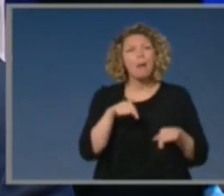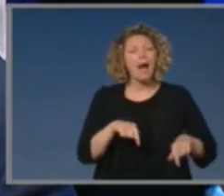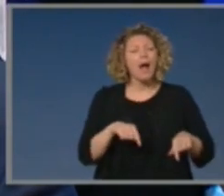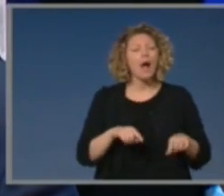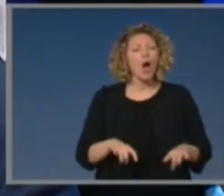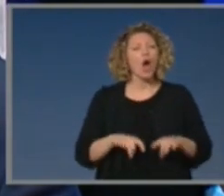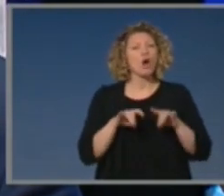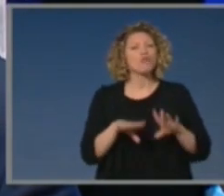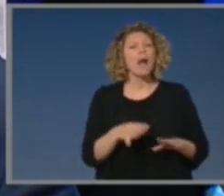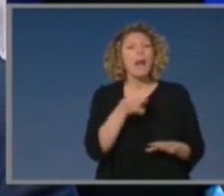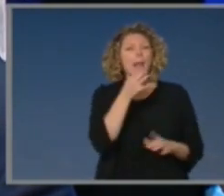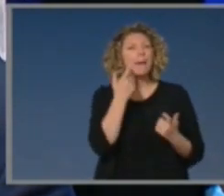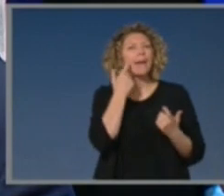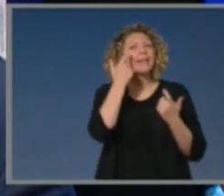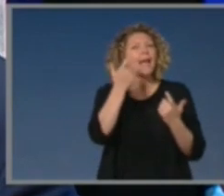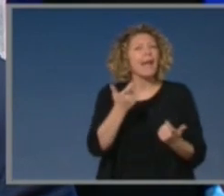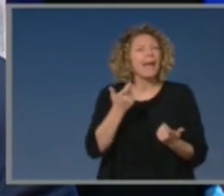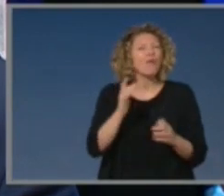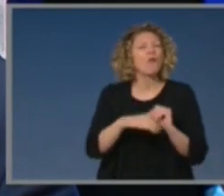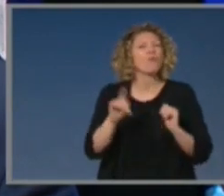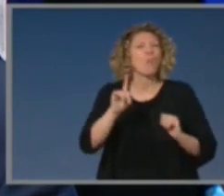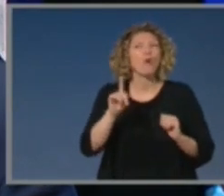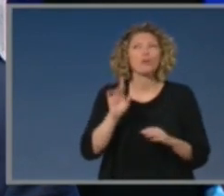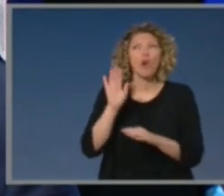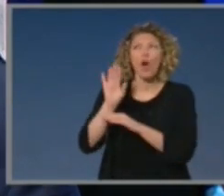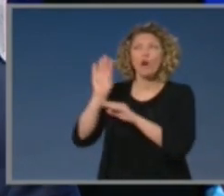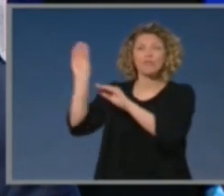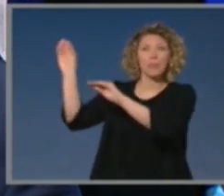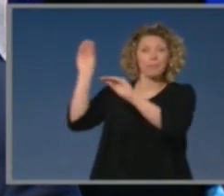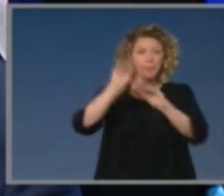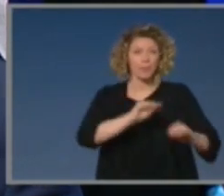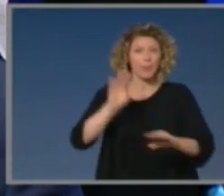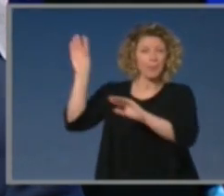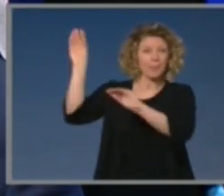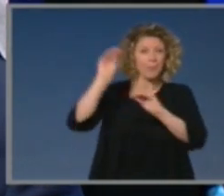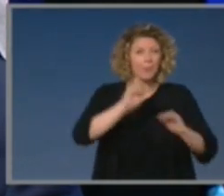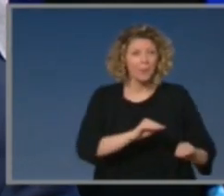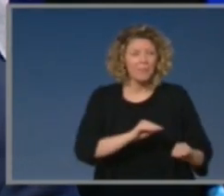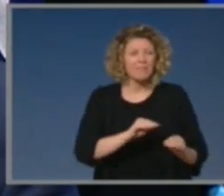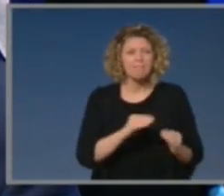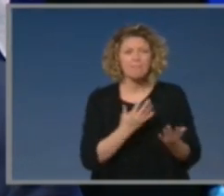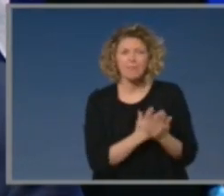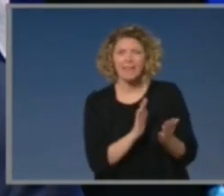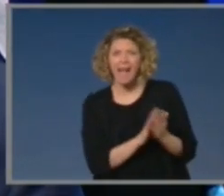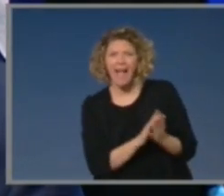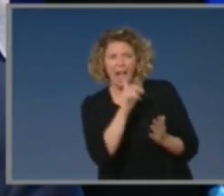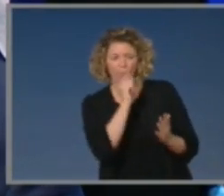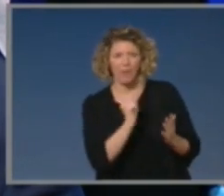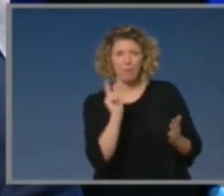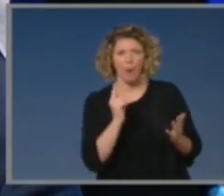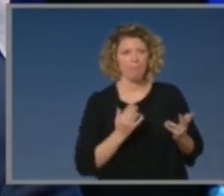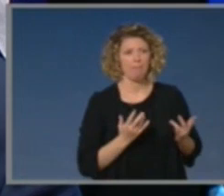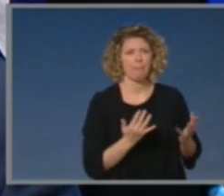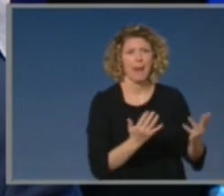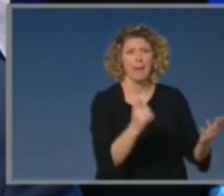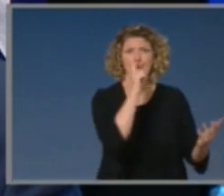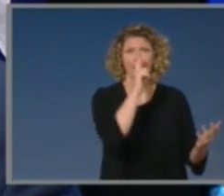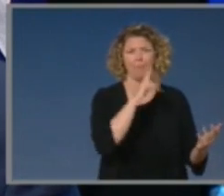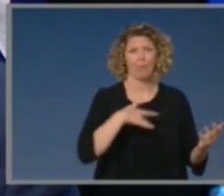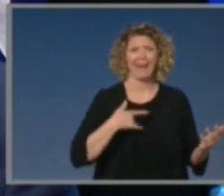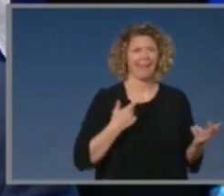immigration has been the infrastructure support for a growing population. And that has particularly been